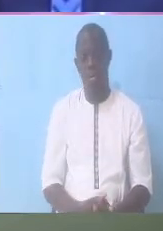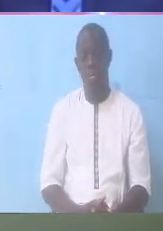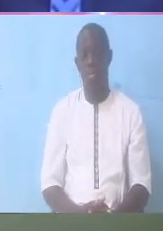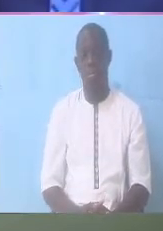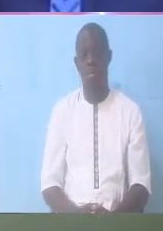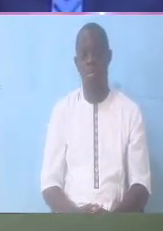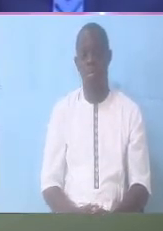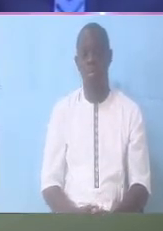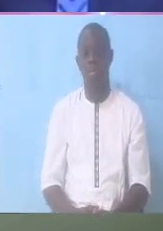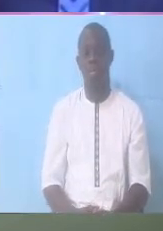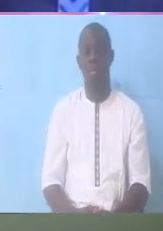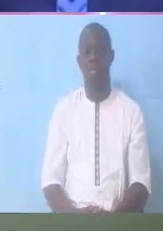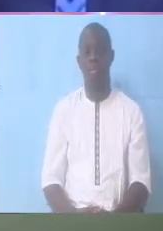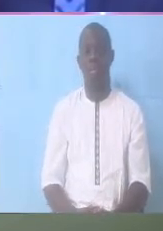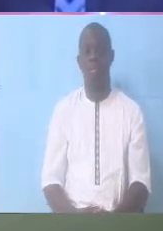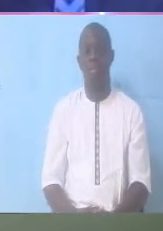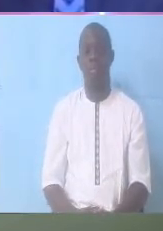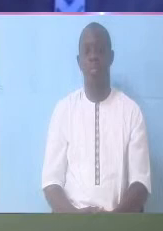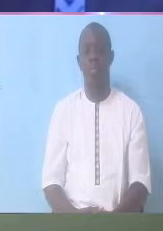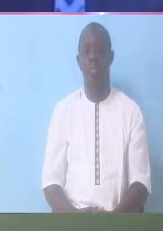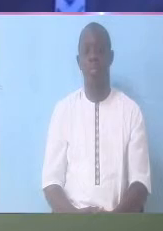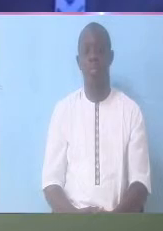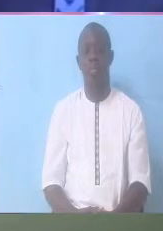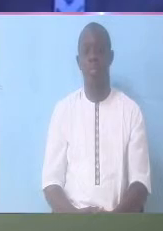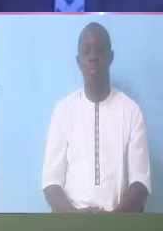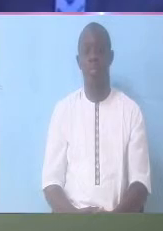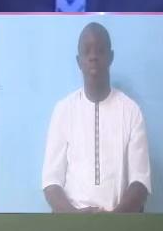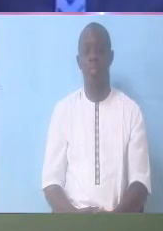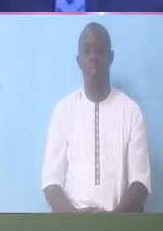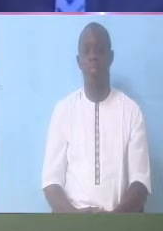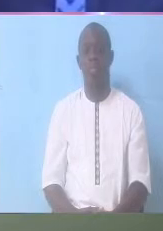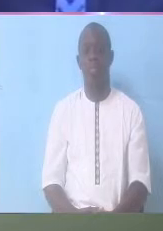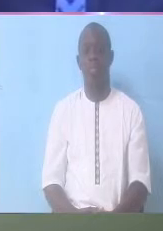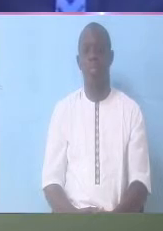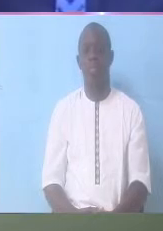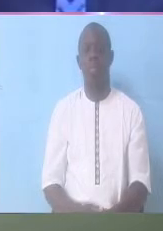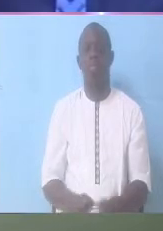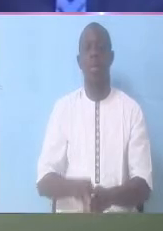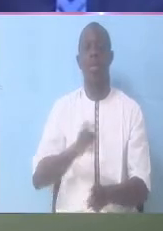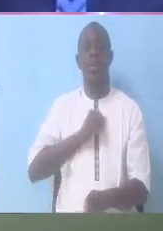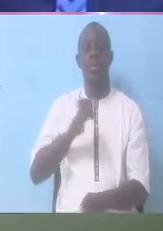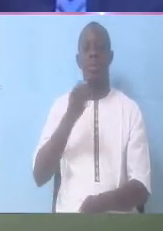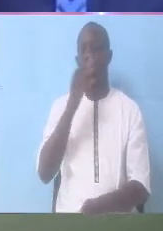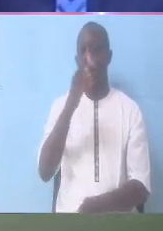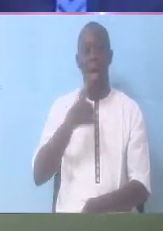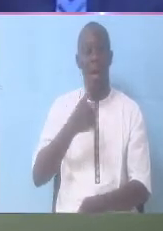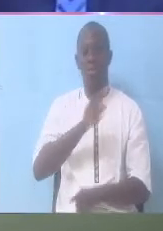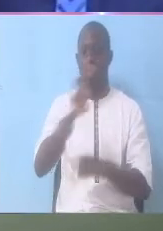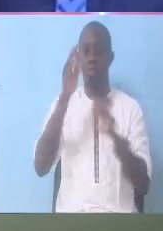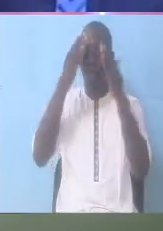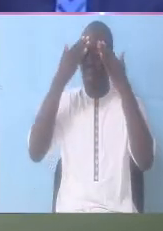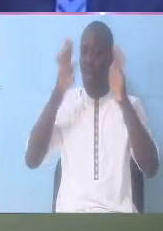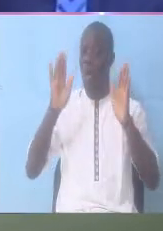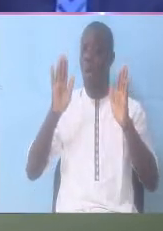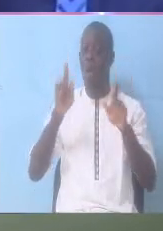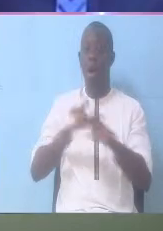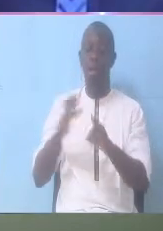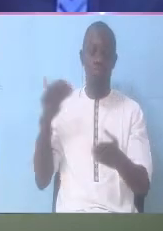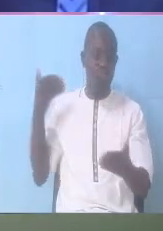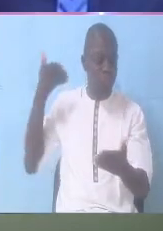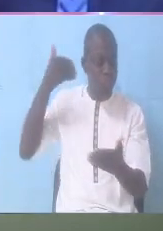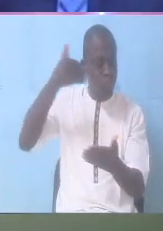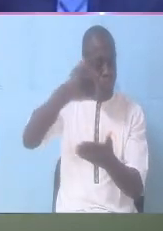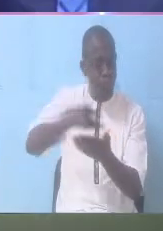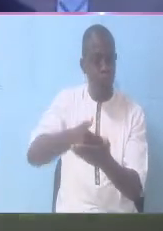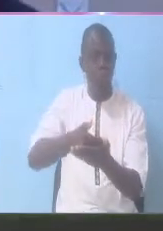know, like I said, until when this testimony started at the TRC, I was surprised to see some of the names we